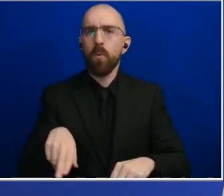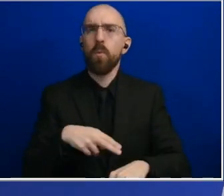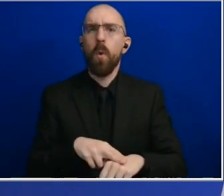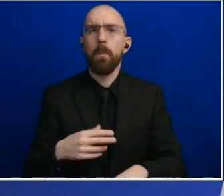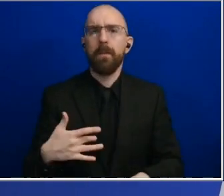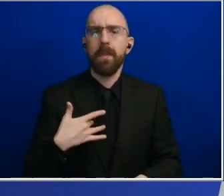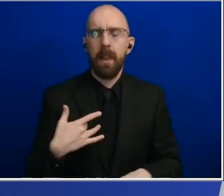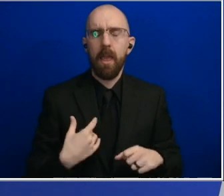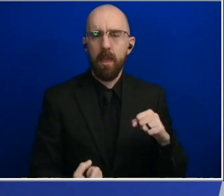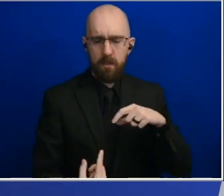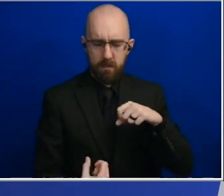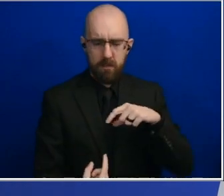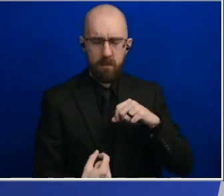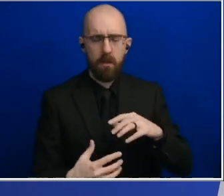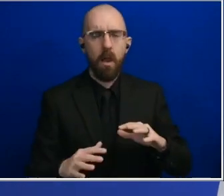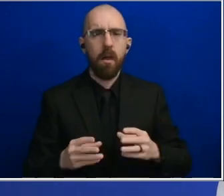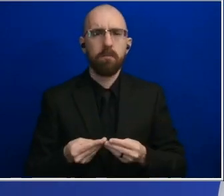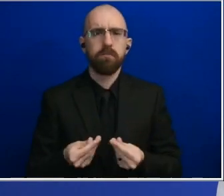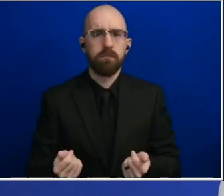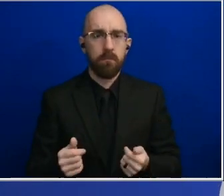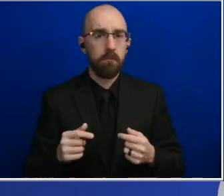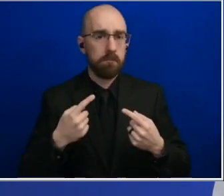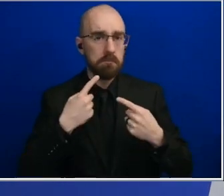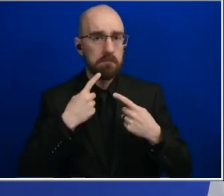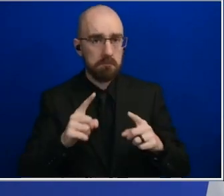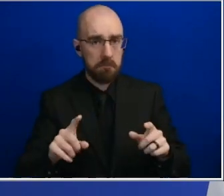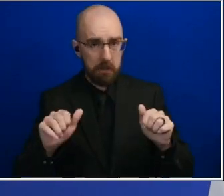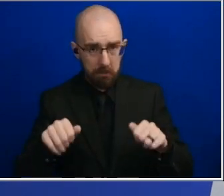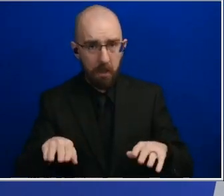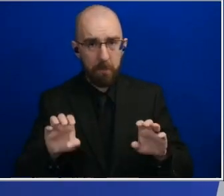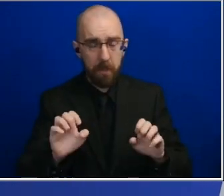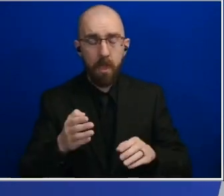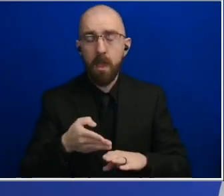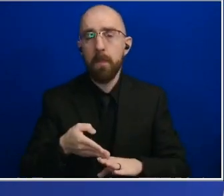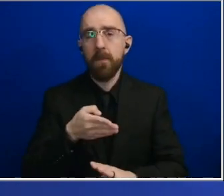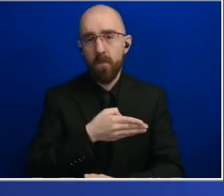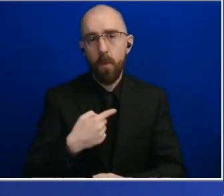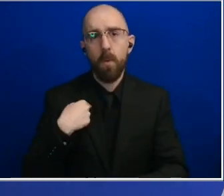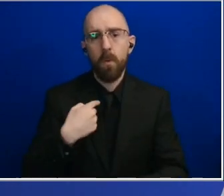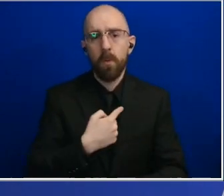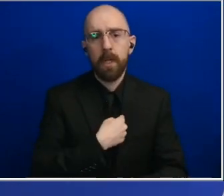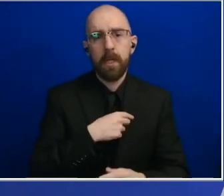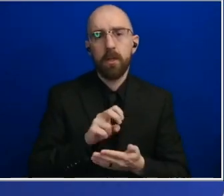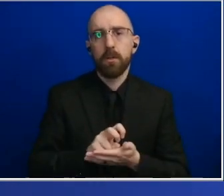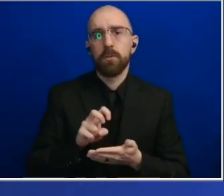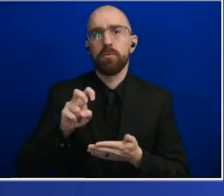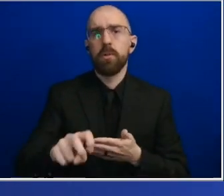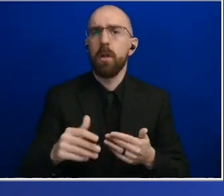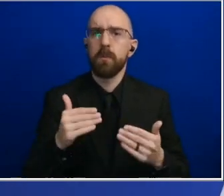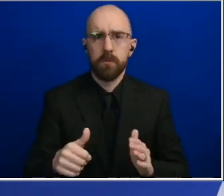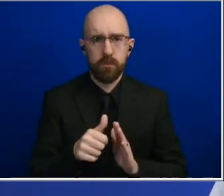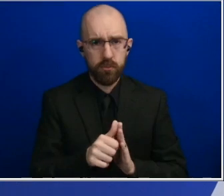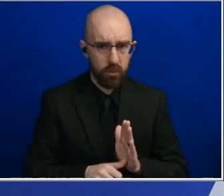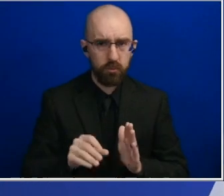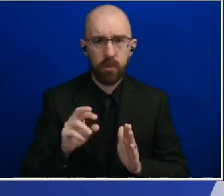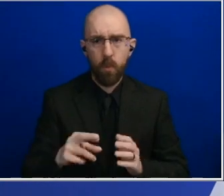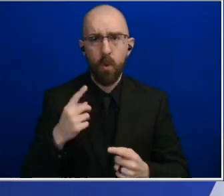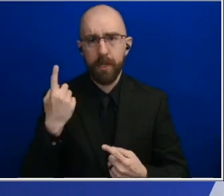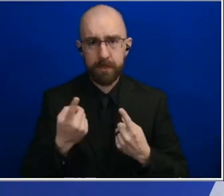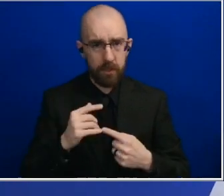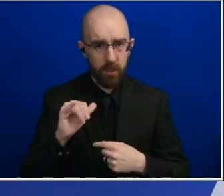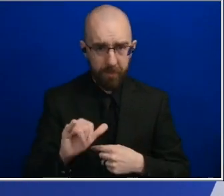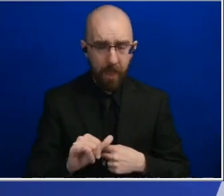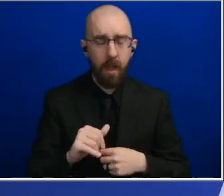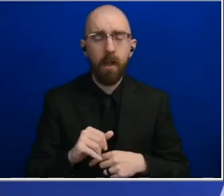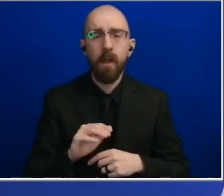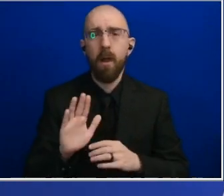it certainly can have success. It would be, before we jump to surgery or think about doing it, we do all the